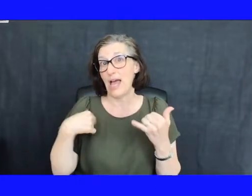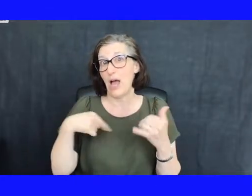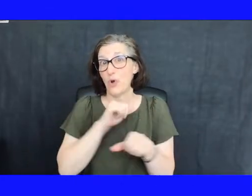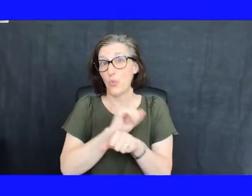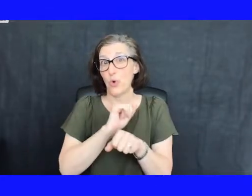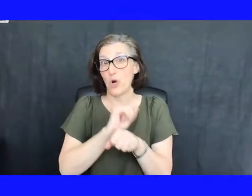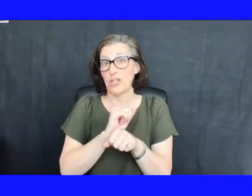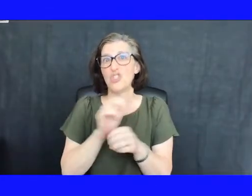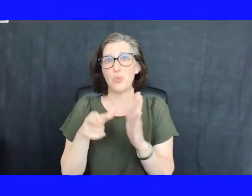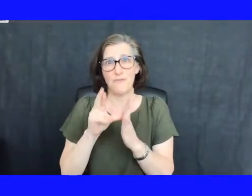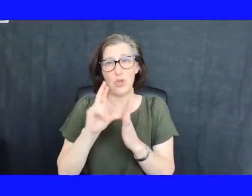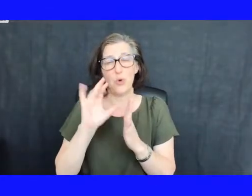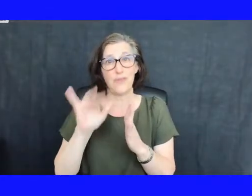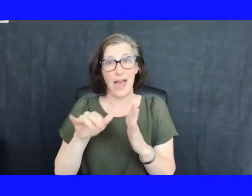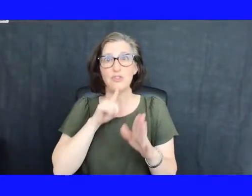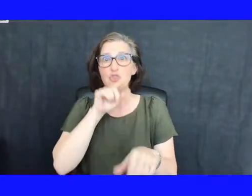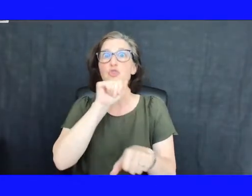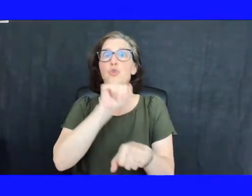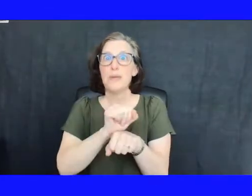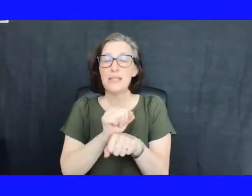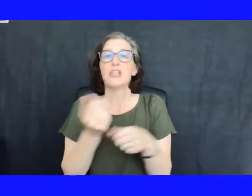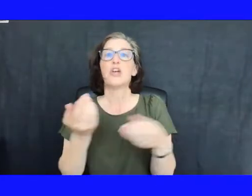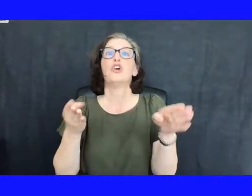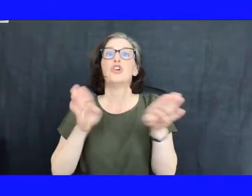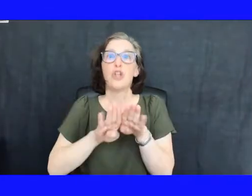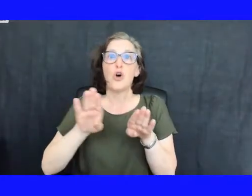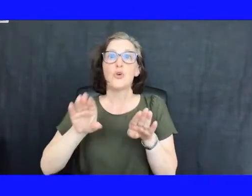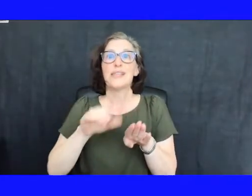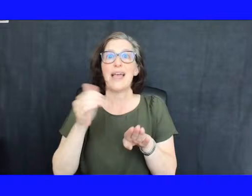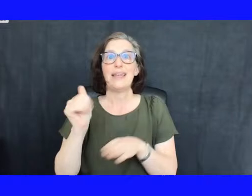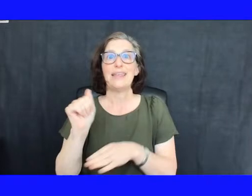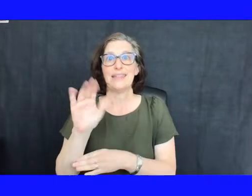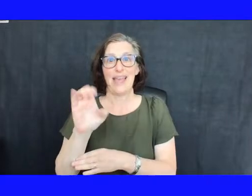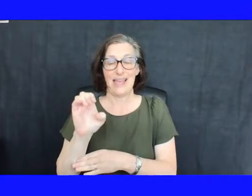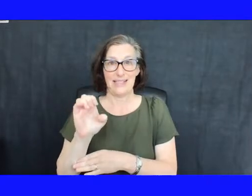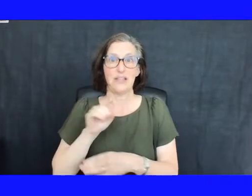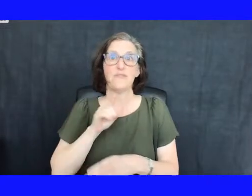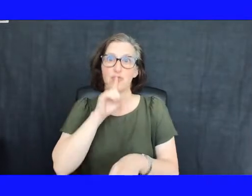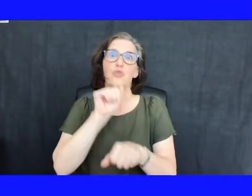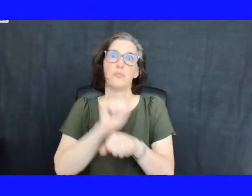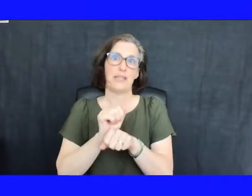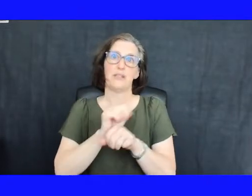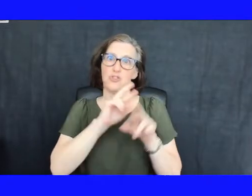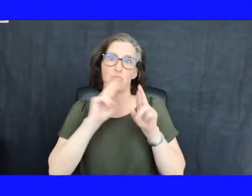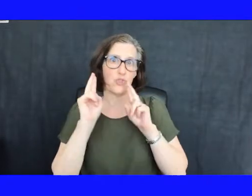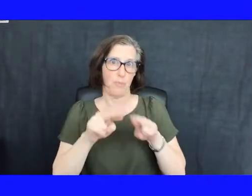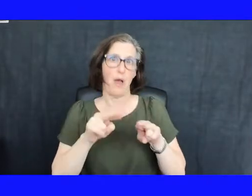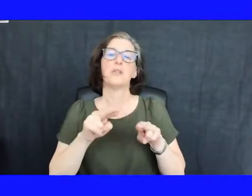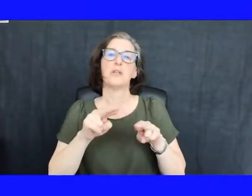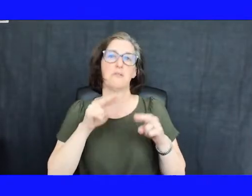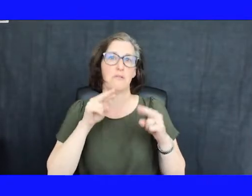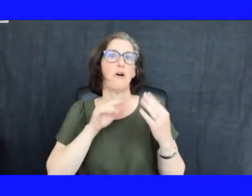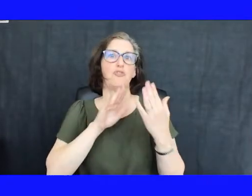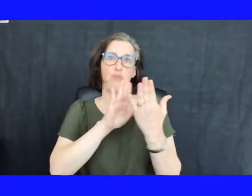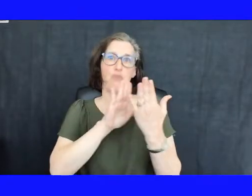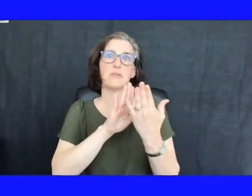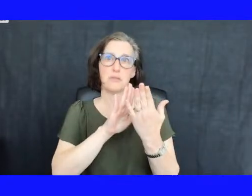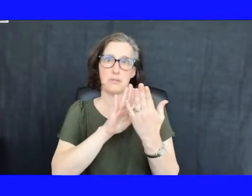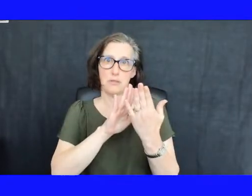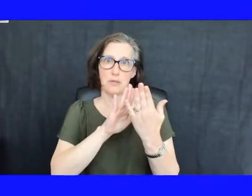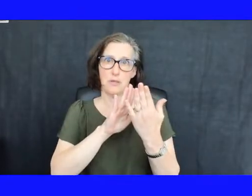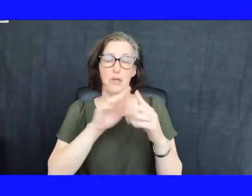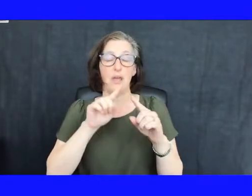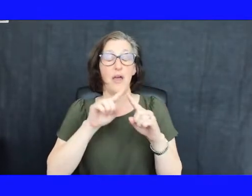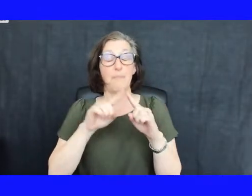hope I'm on. Yes. Oh, good. Frida and I are of like mind on the pending.